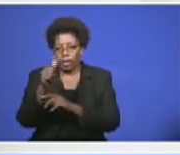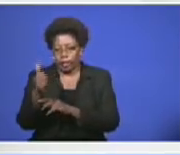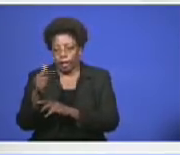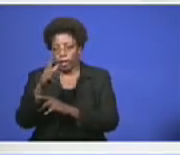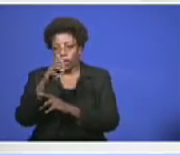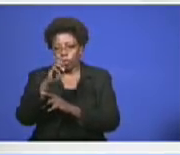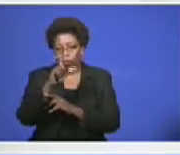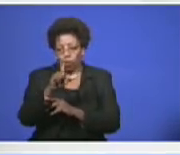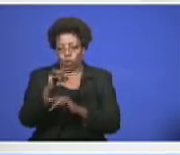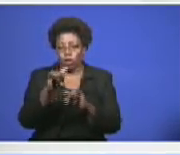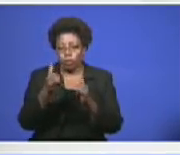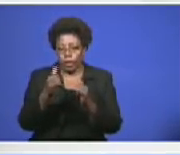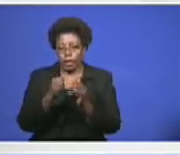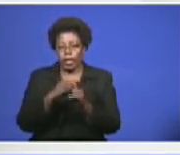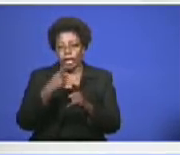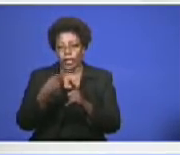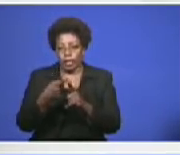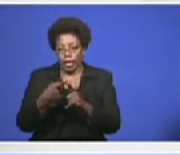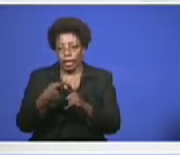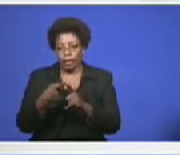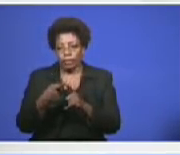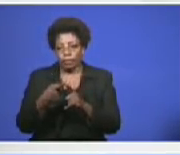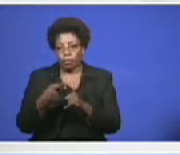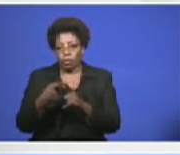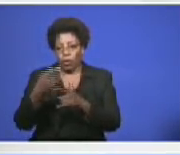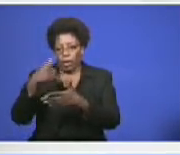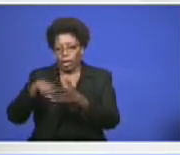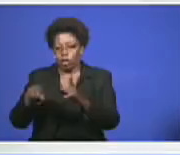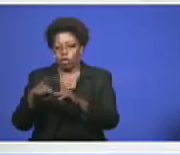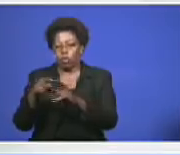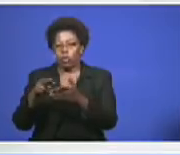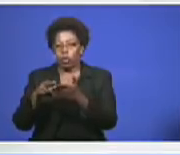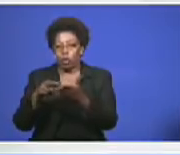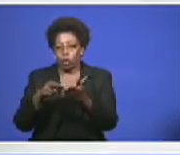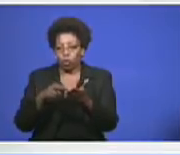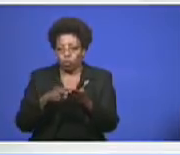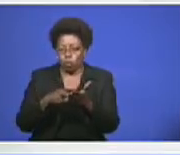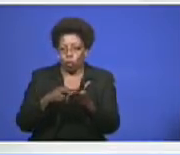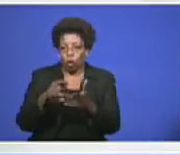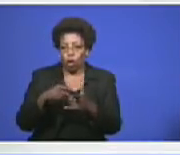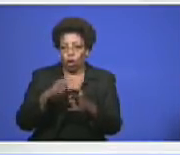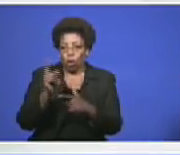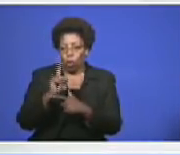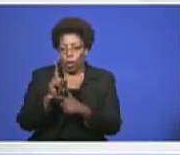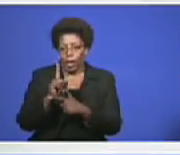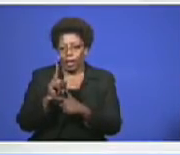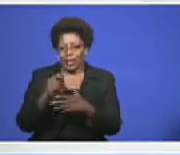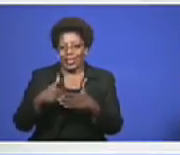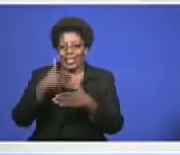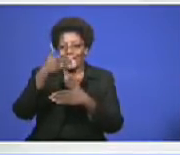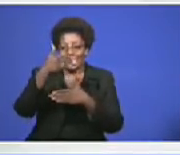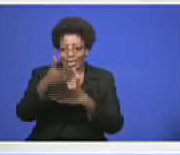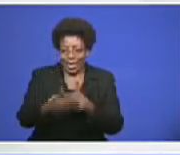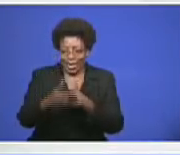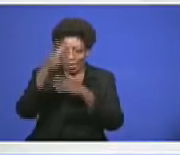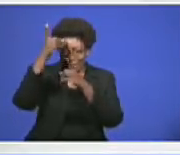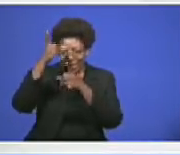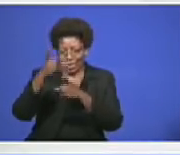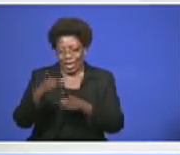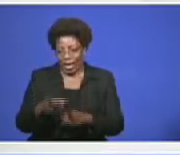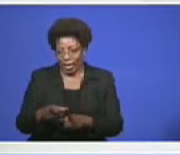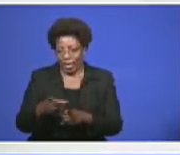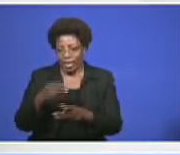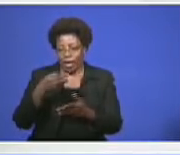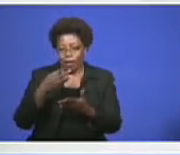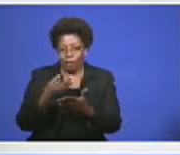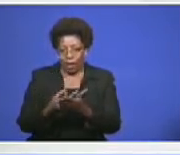play, we then went to our rule where the next deciding factor is runs allowed.